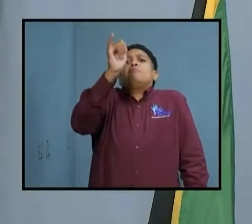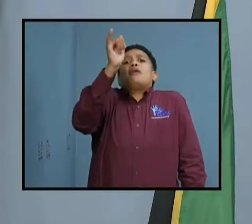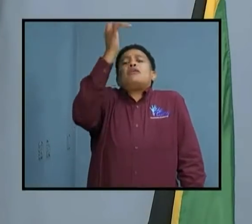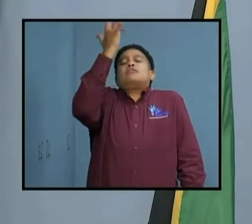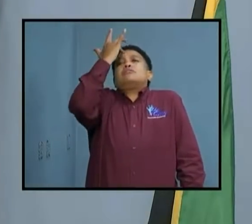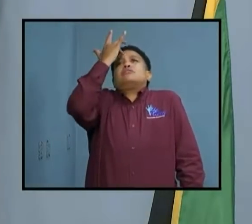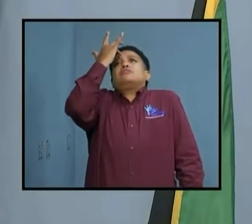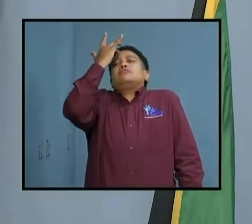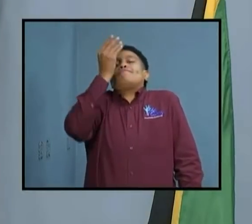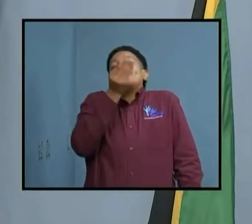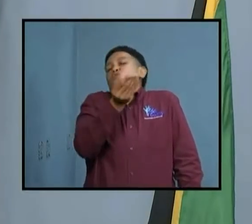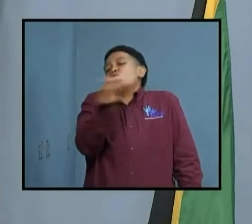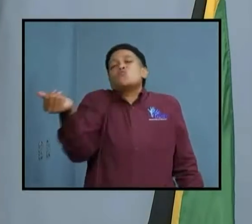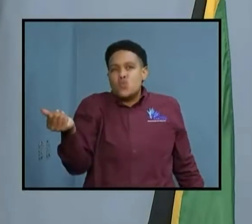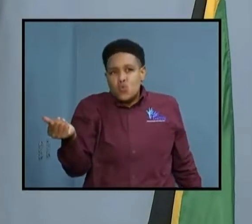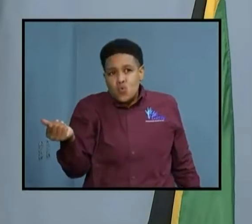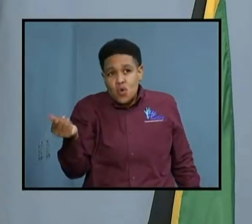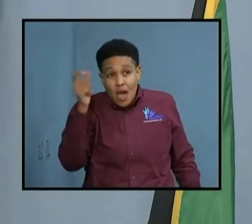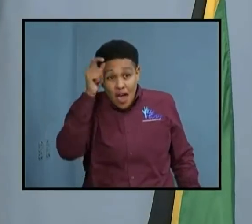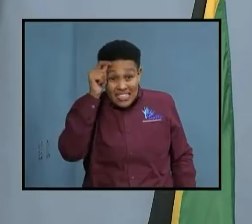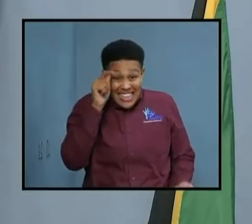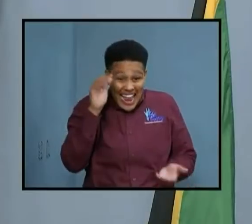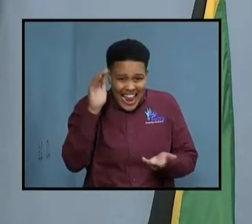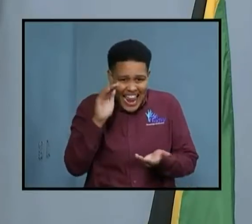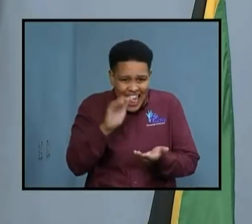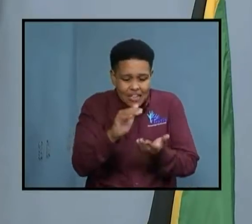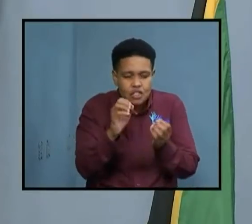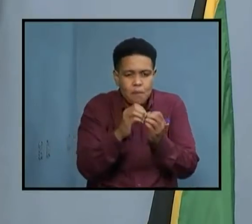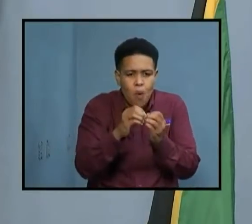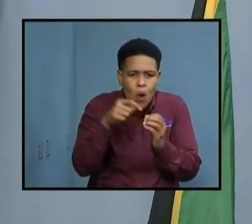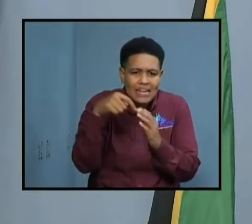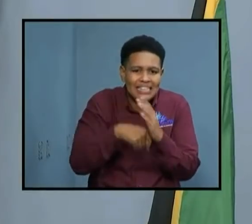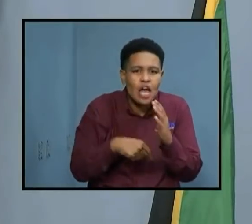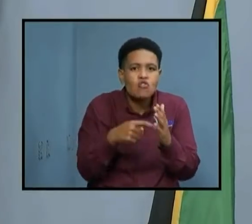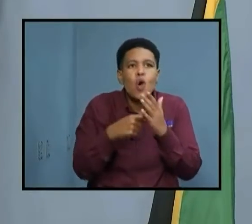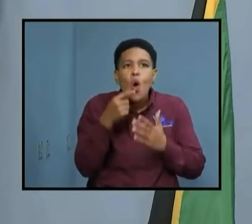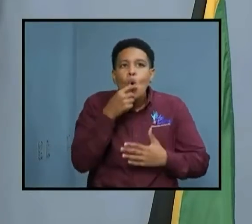it gets less as you get more intense, to the point of requiring a